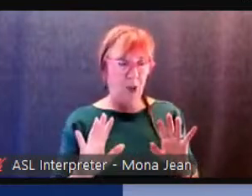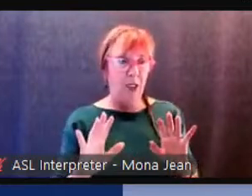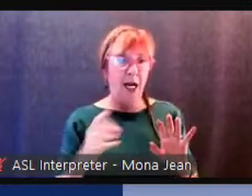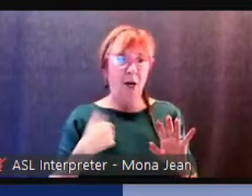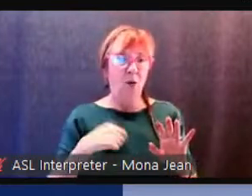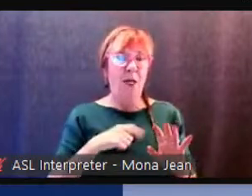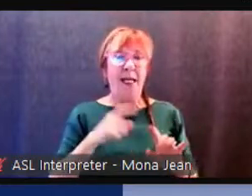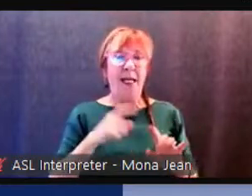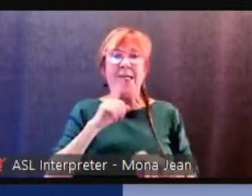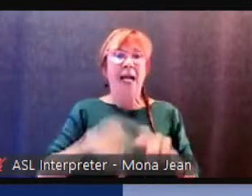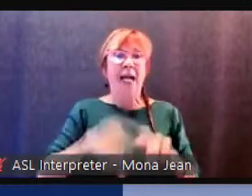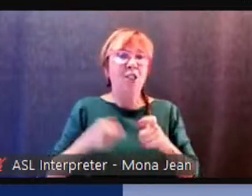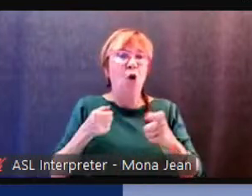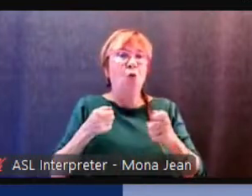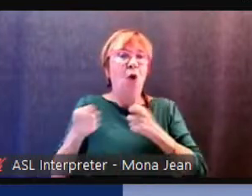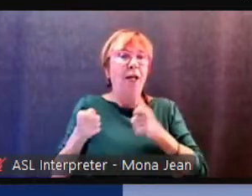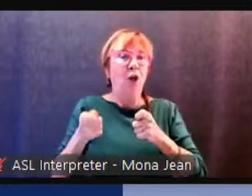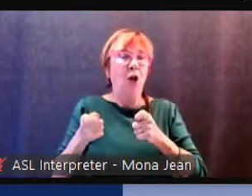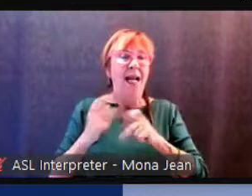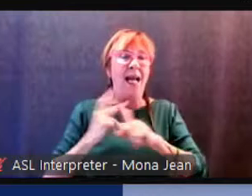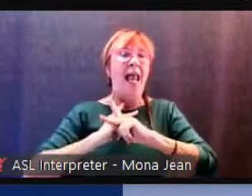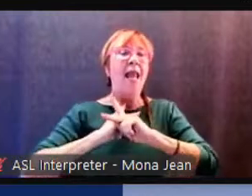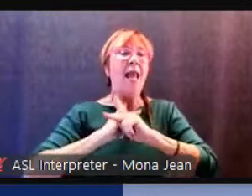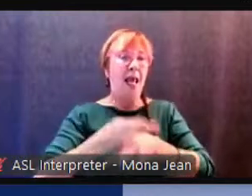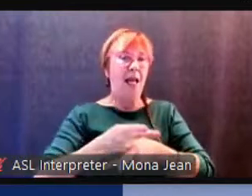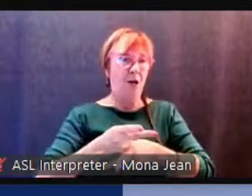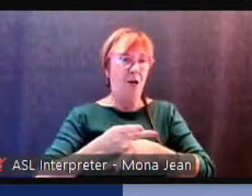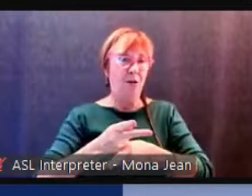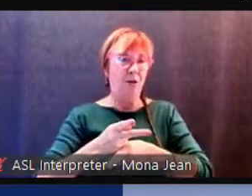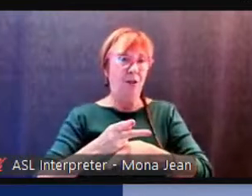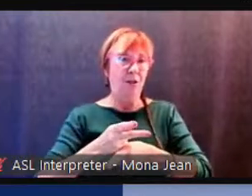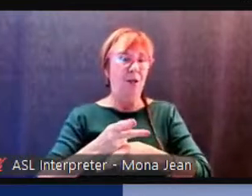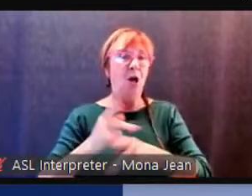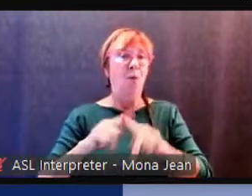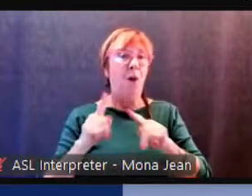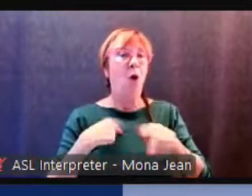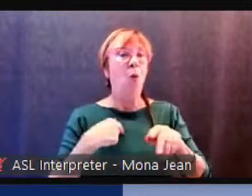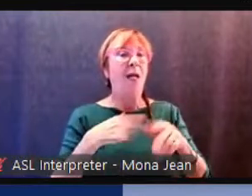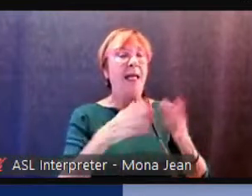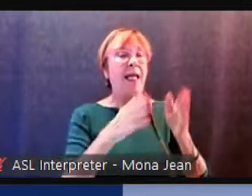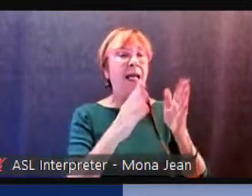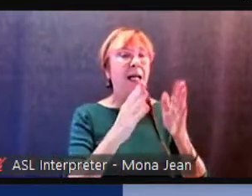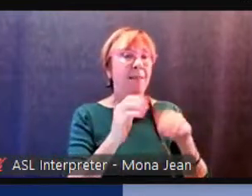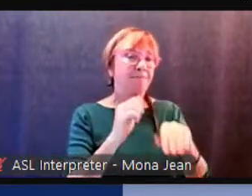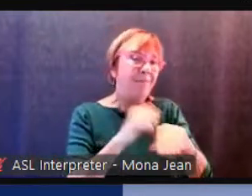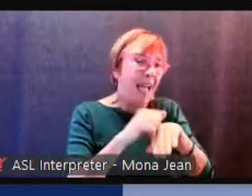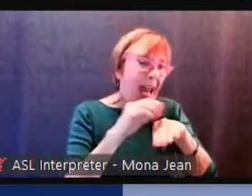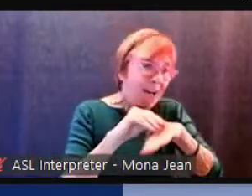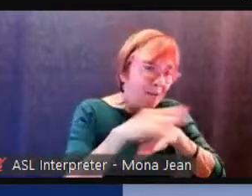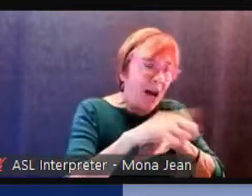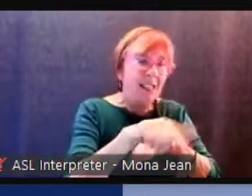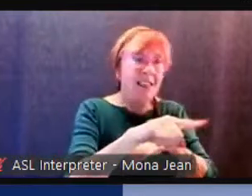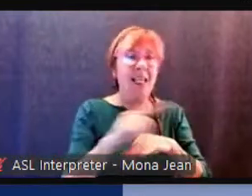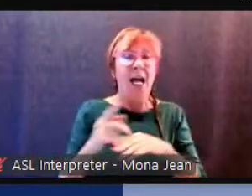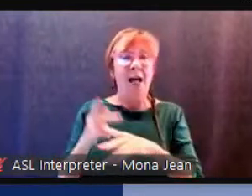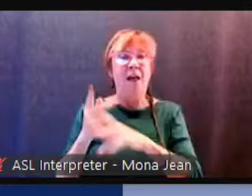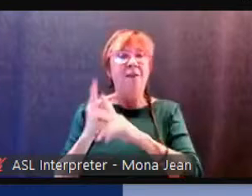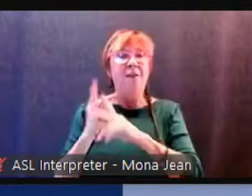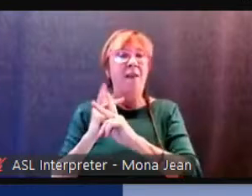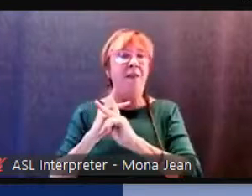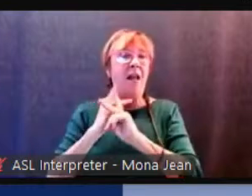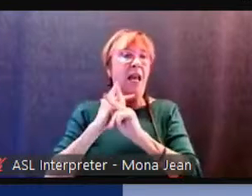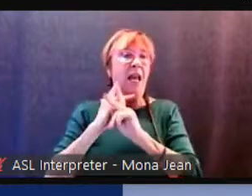regulate lenders. However, we essentially advise consumers that lenders require that they are named